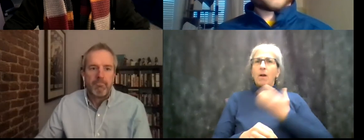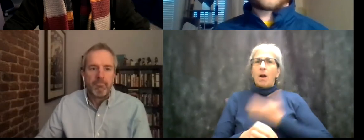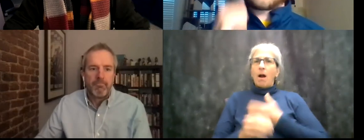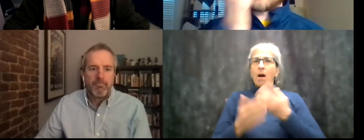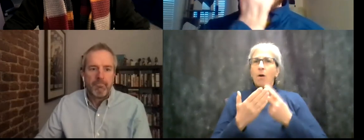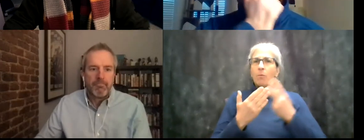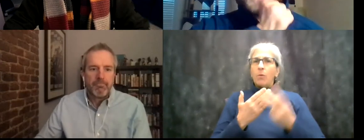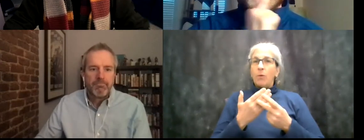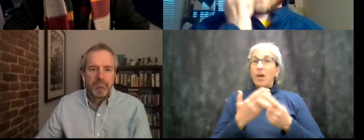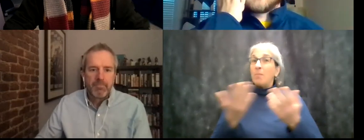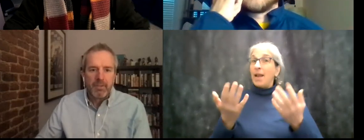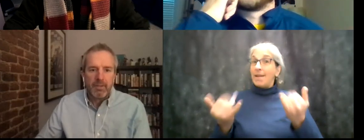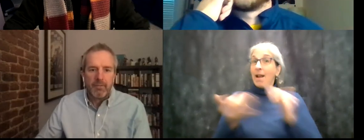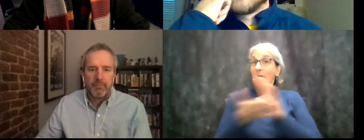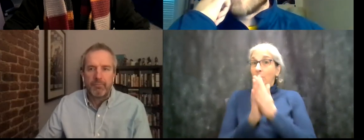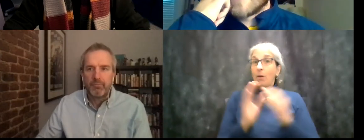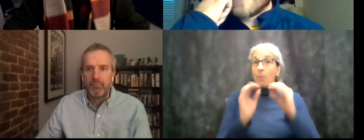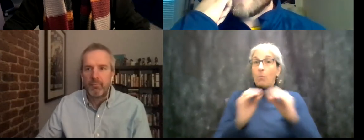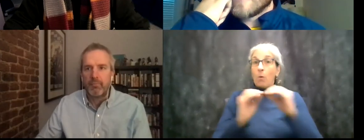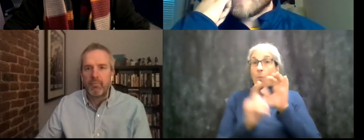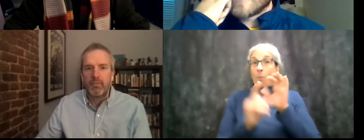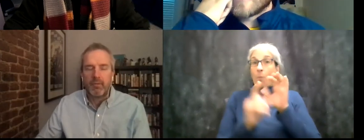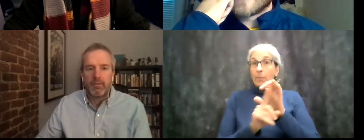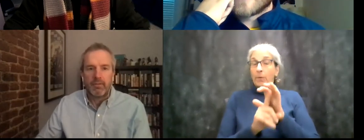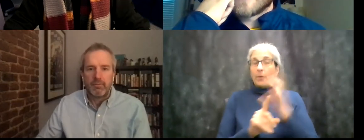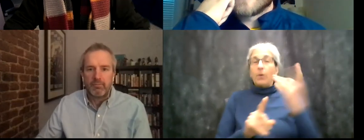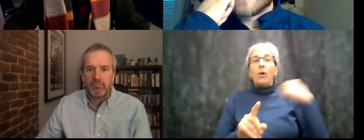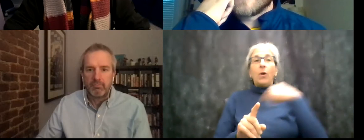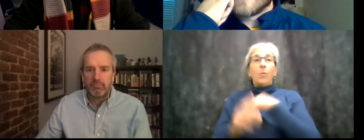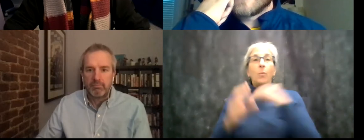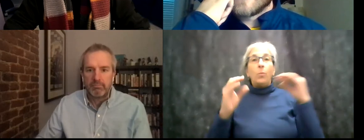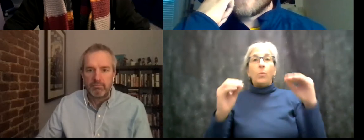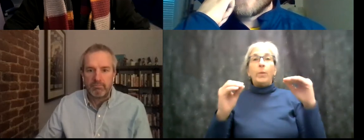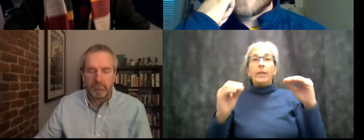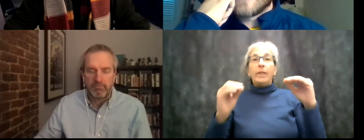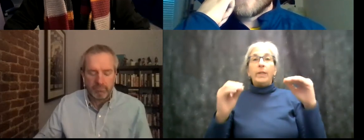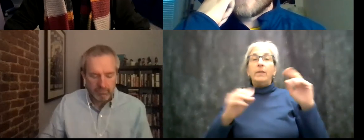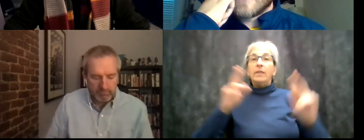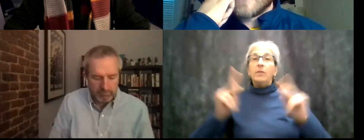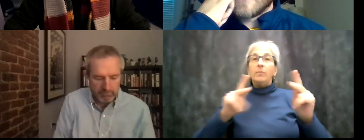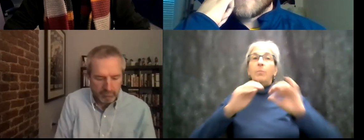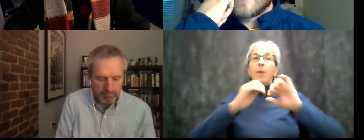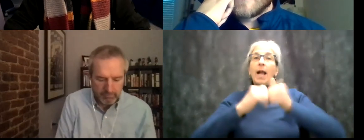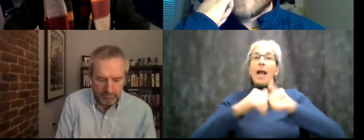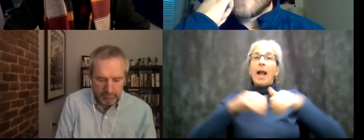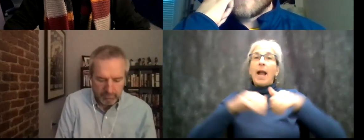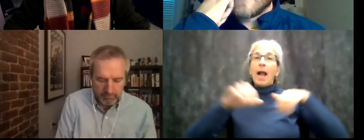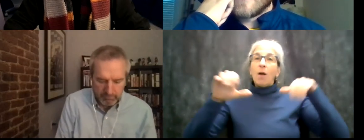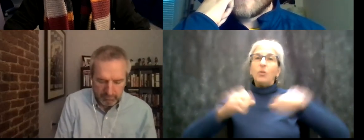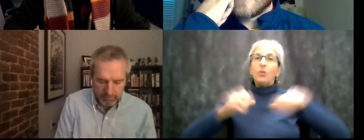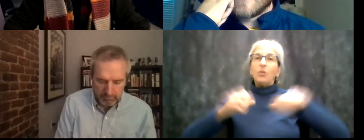seeing this, I think, catch on a little more, is we actually teach folks how to do every part of a